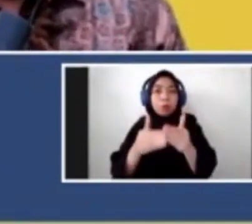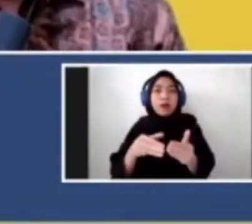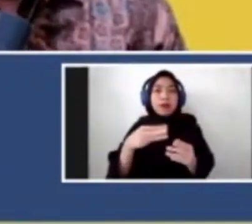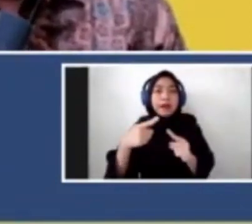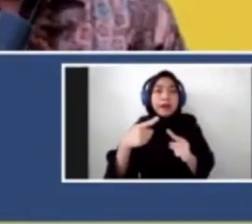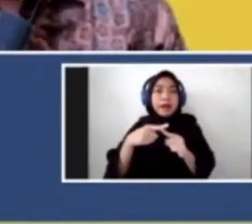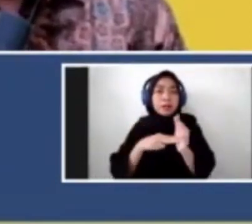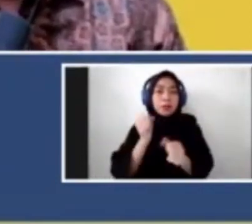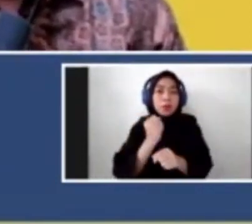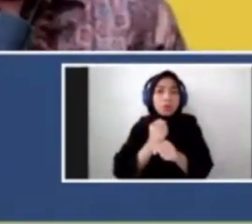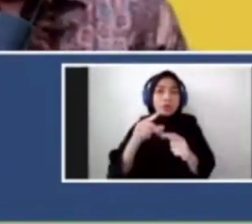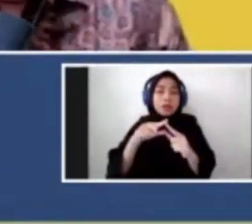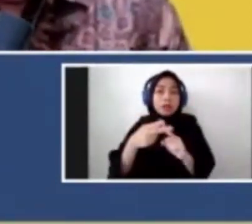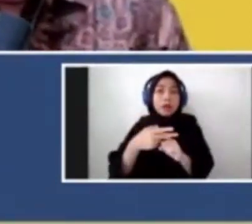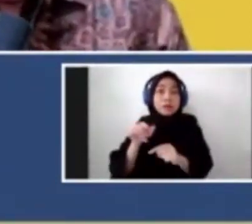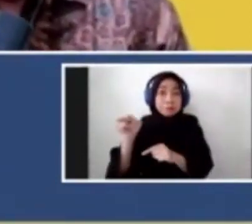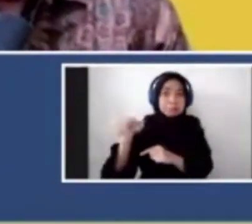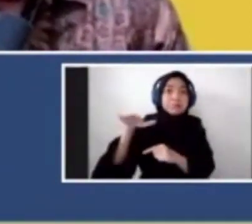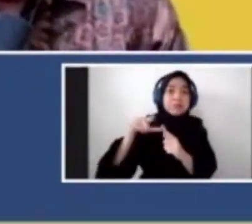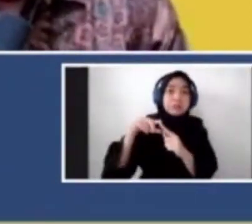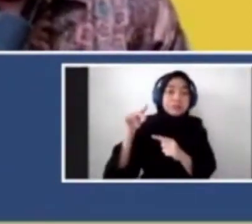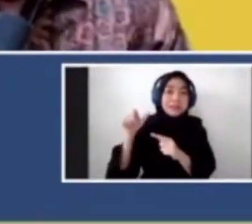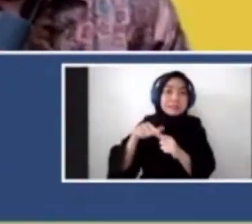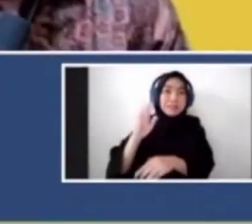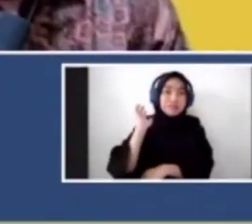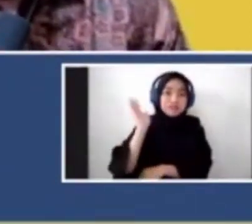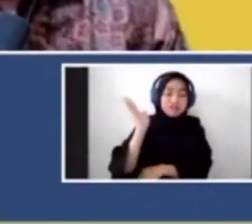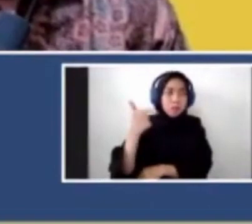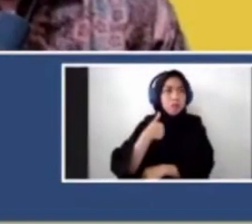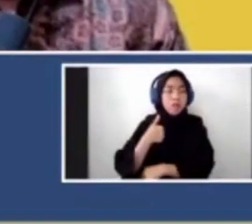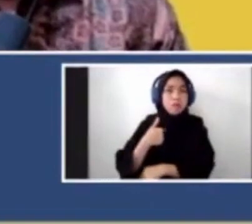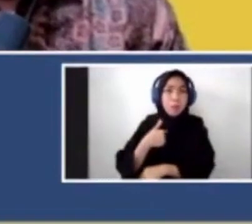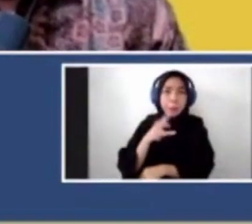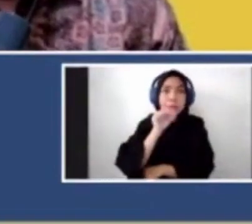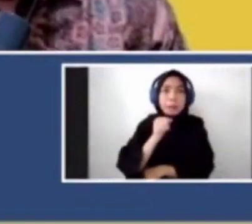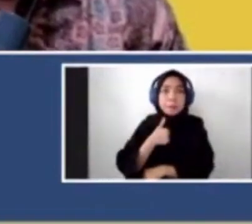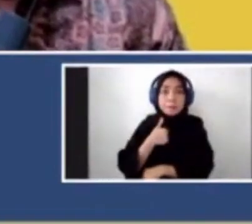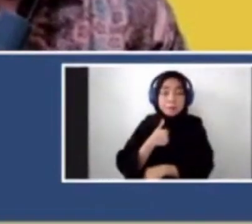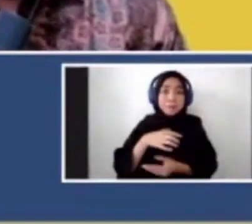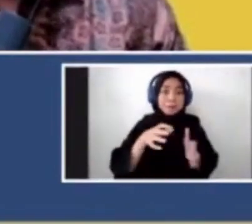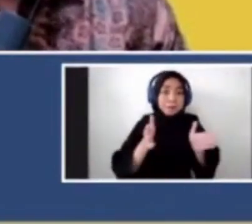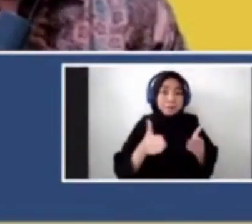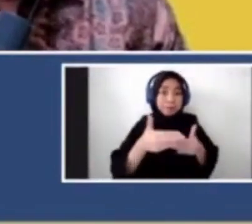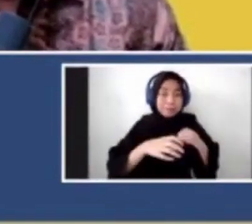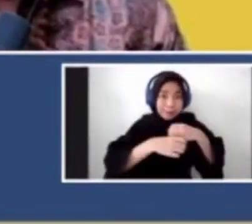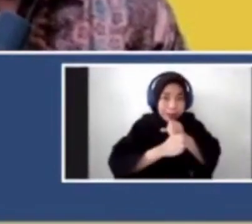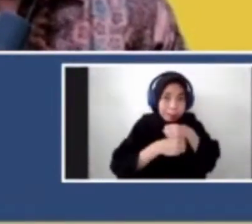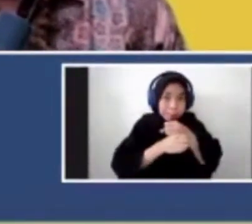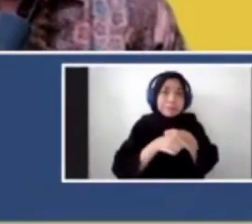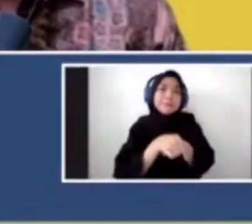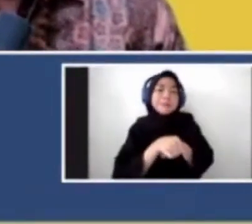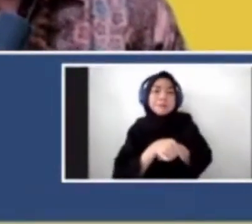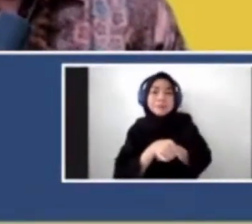similar to what Dr. Zarza has explained. So in this lab, we mostly try to apply